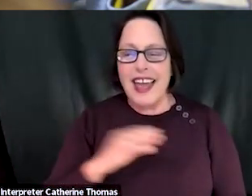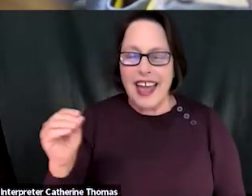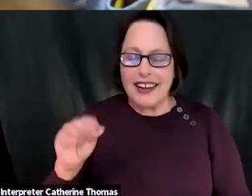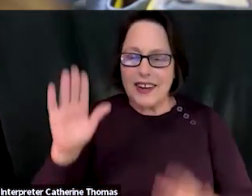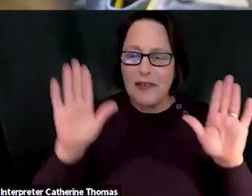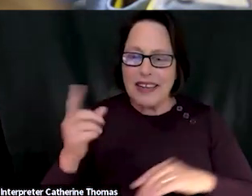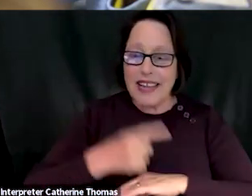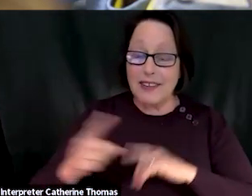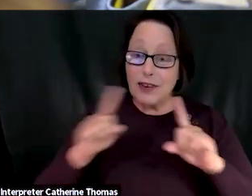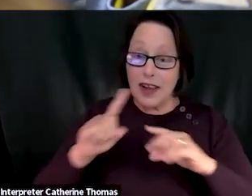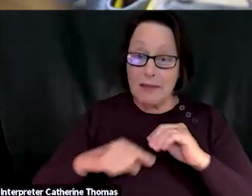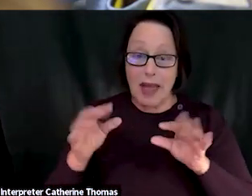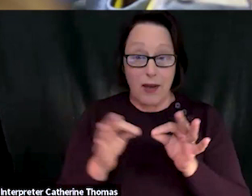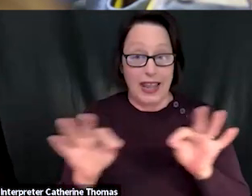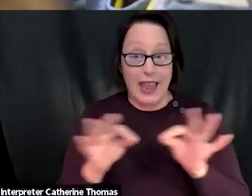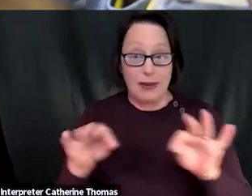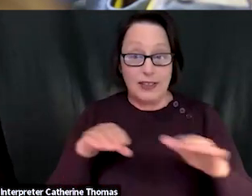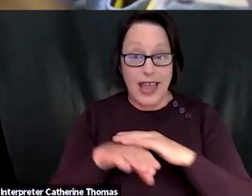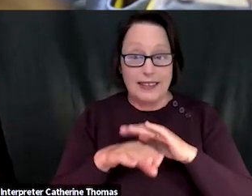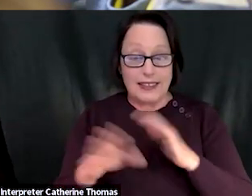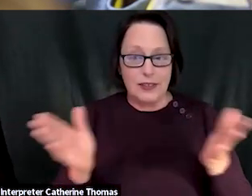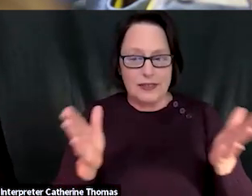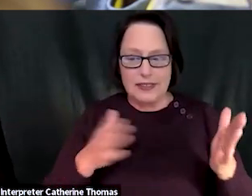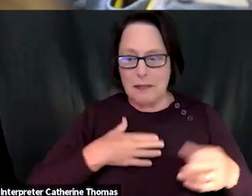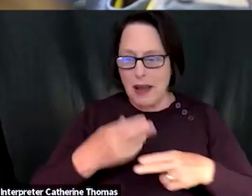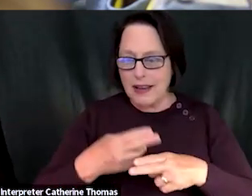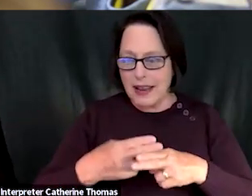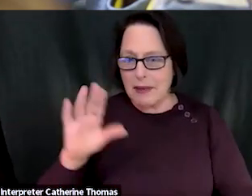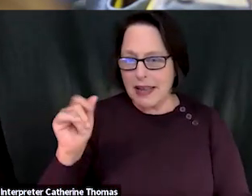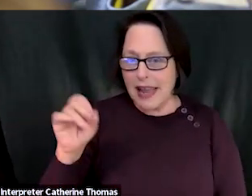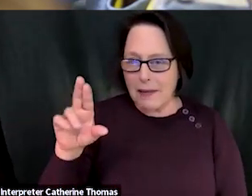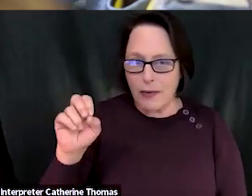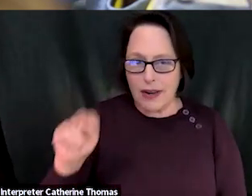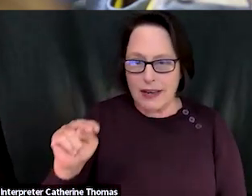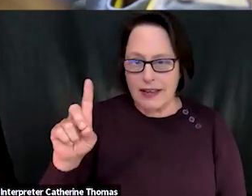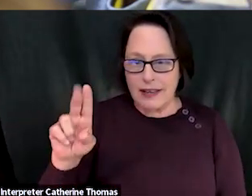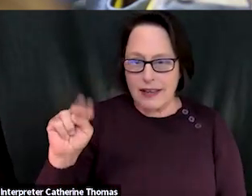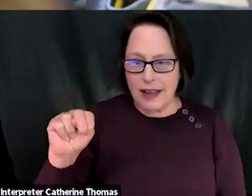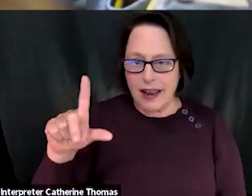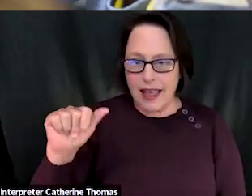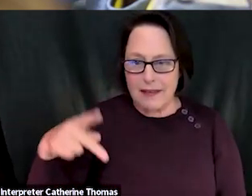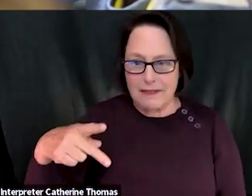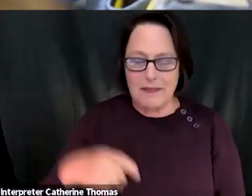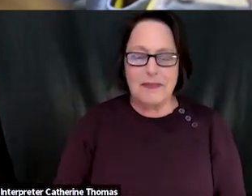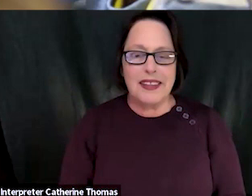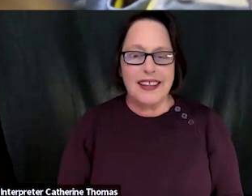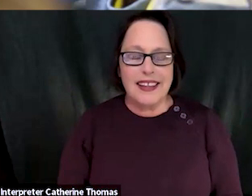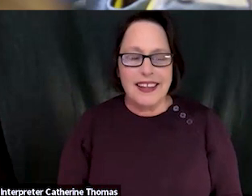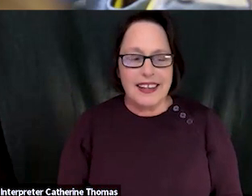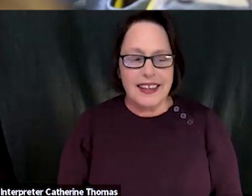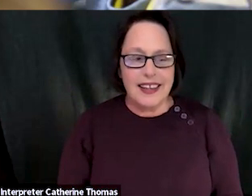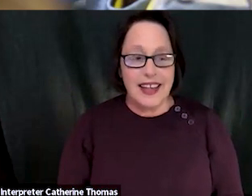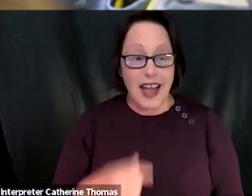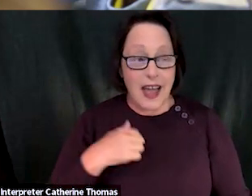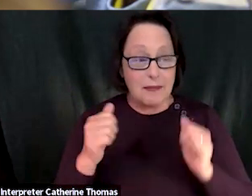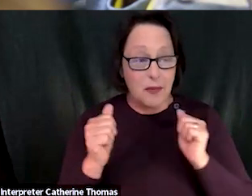language access services. My name is Cameron Dunlap, and I am